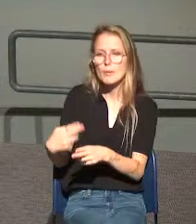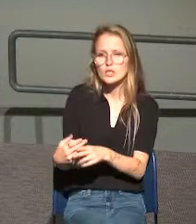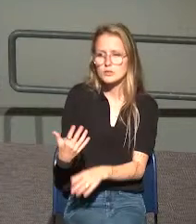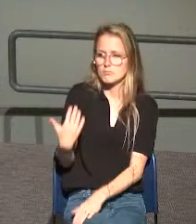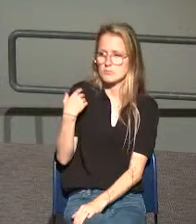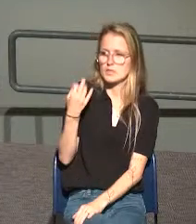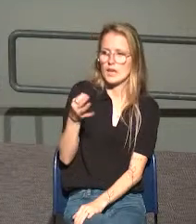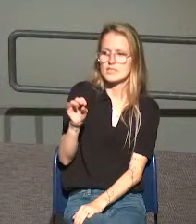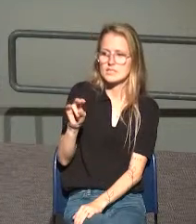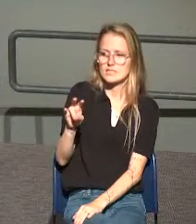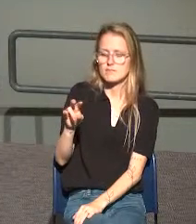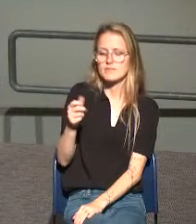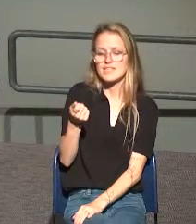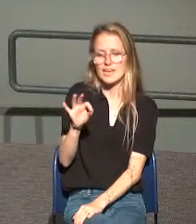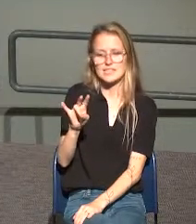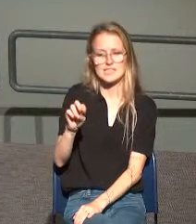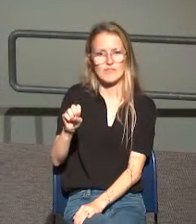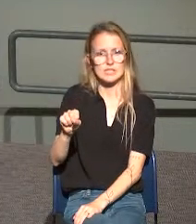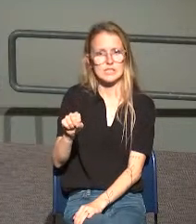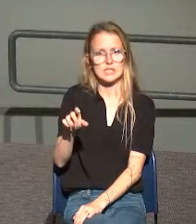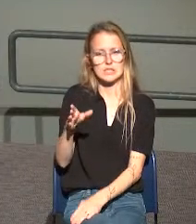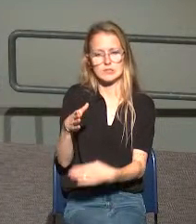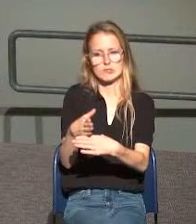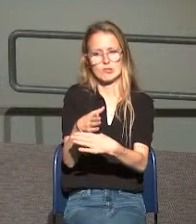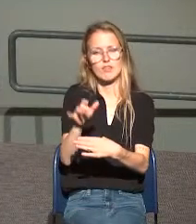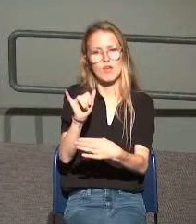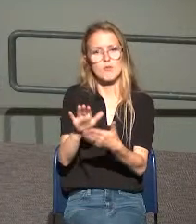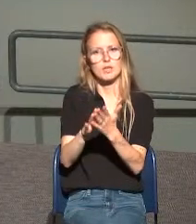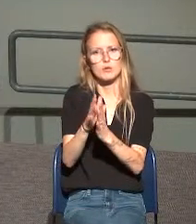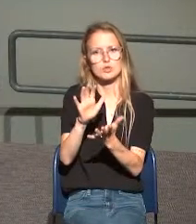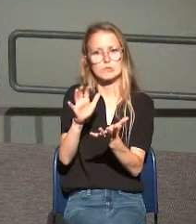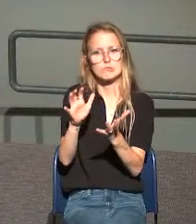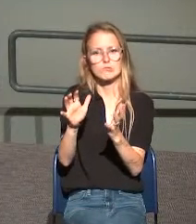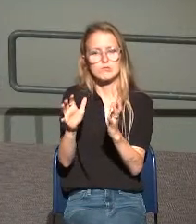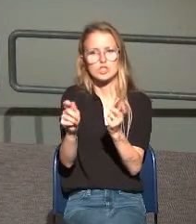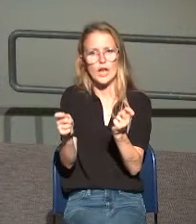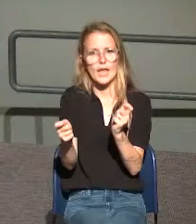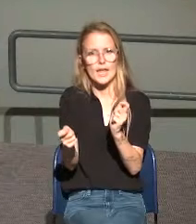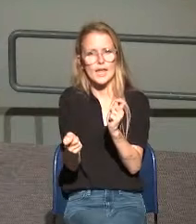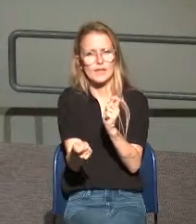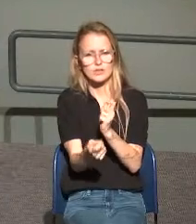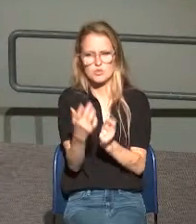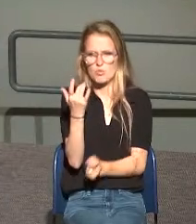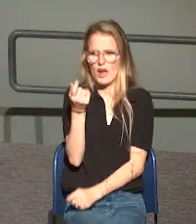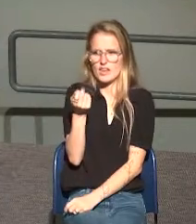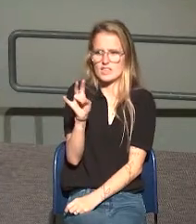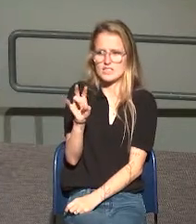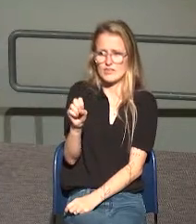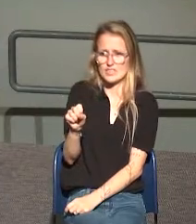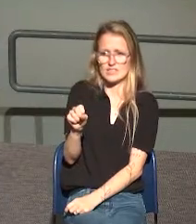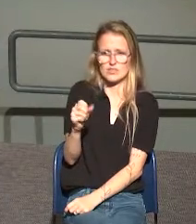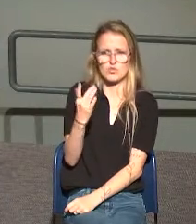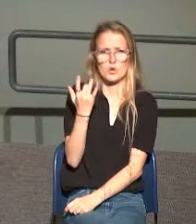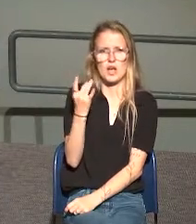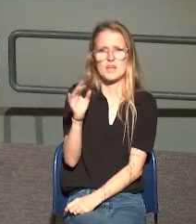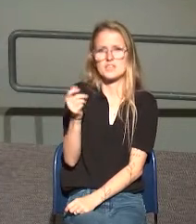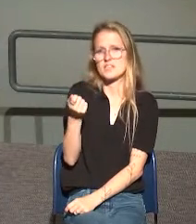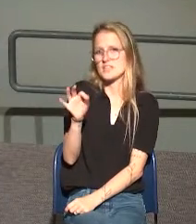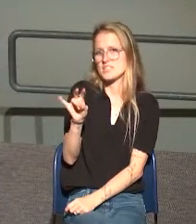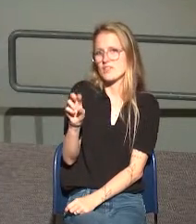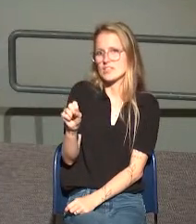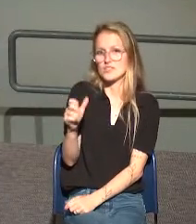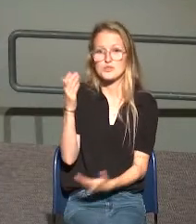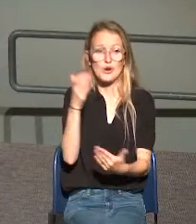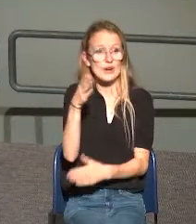that mid-70s moment where this really starts changing. So Eileen, what is it about the 70s? I mean, is it Dark Side of the Moon coming out? Like, what's going on